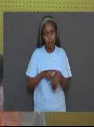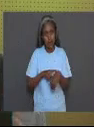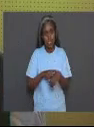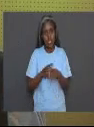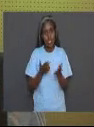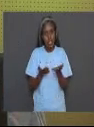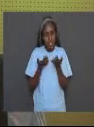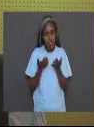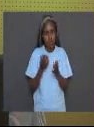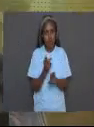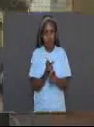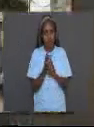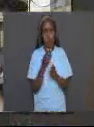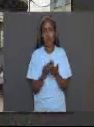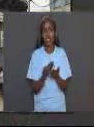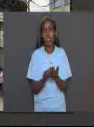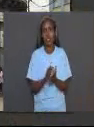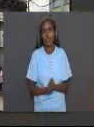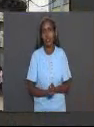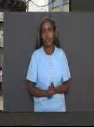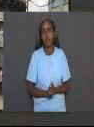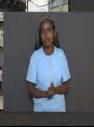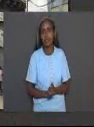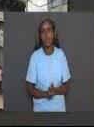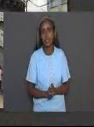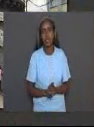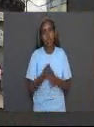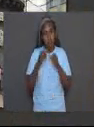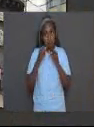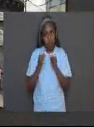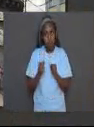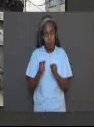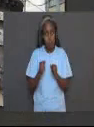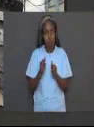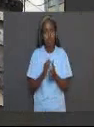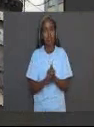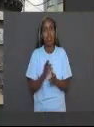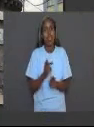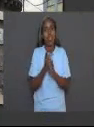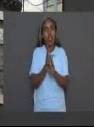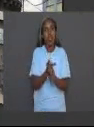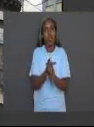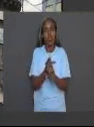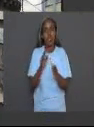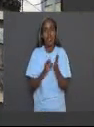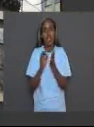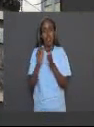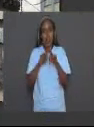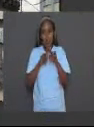need to borrow money. It is possible to get a loan from a number of